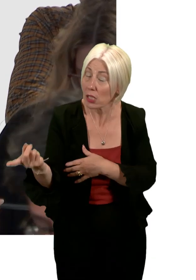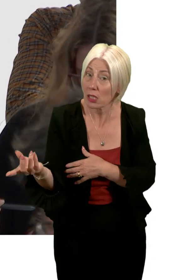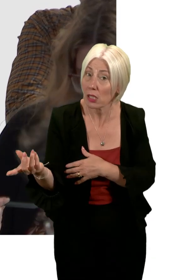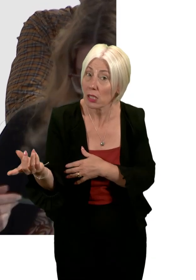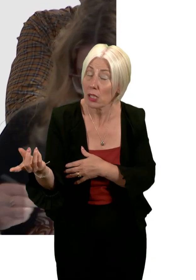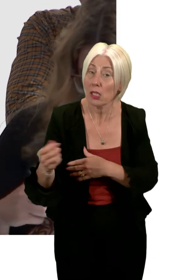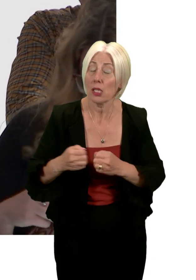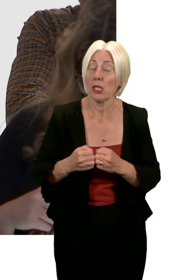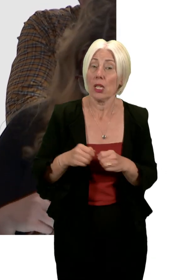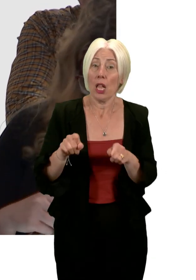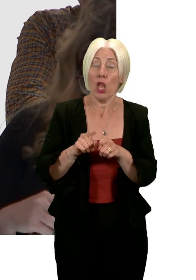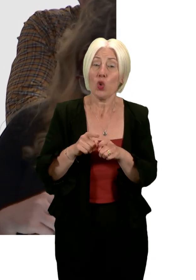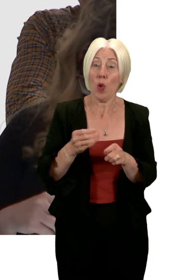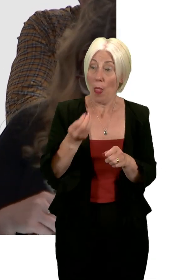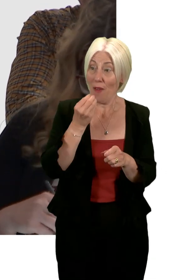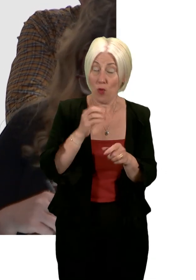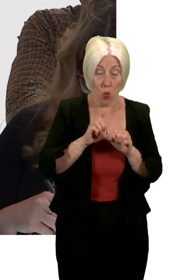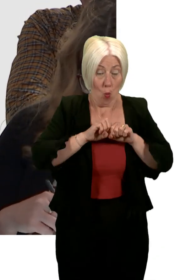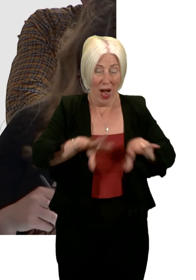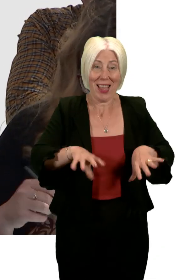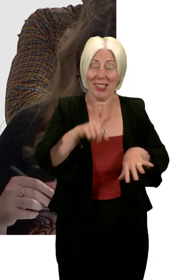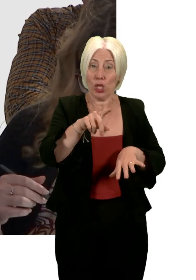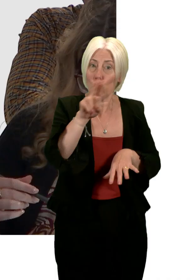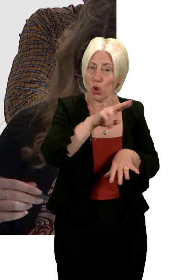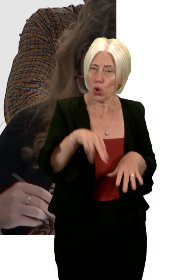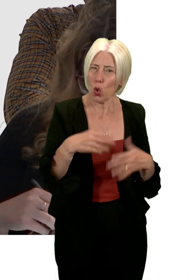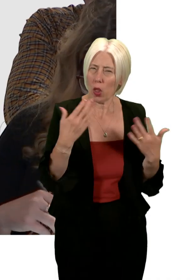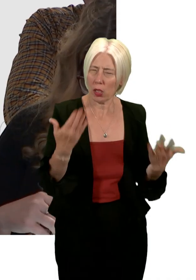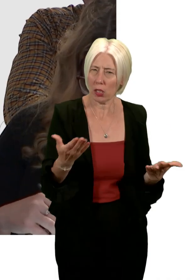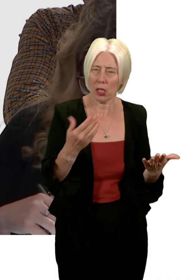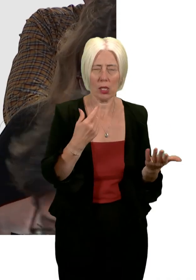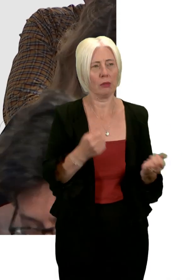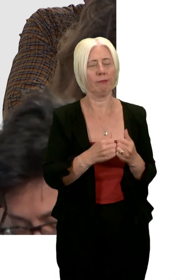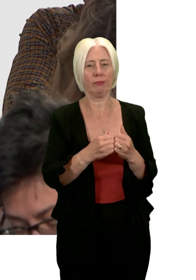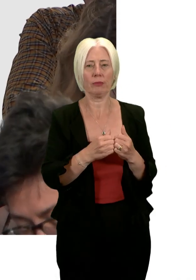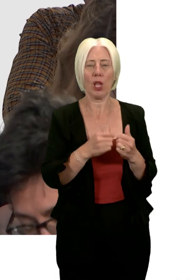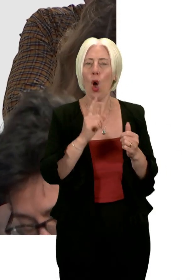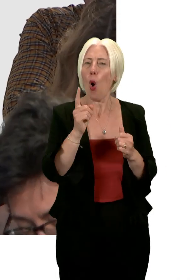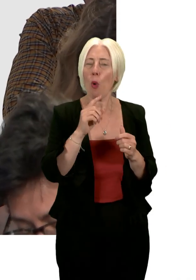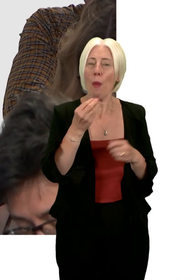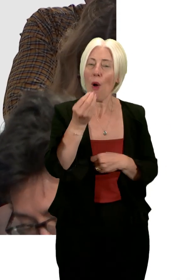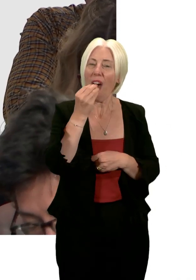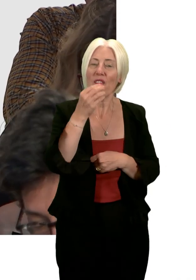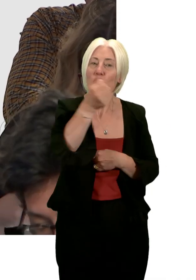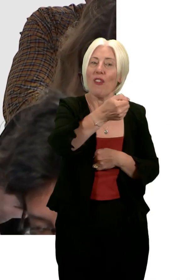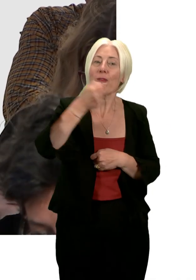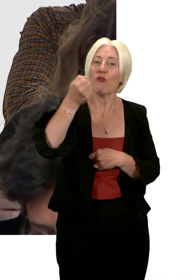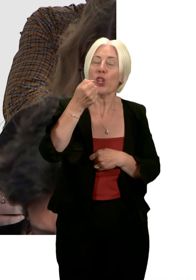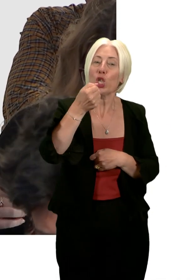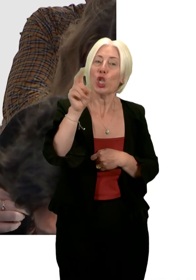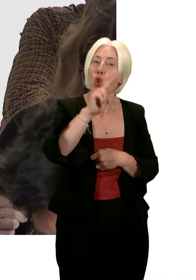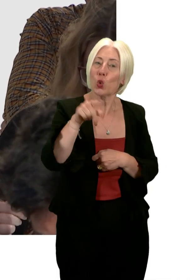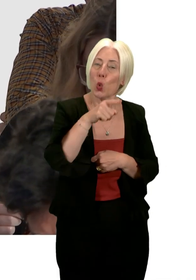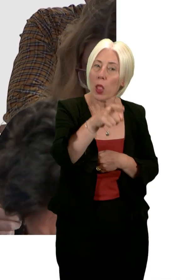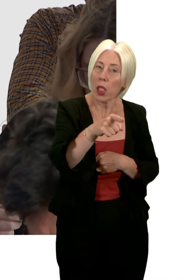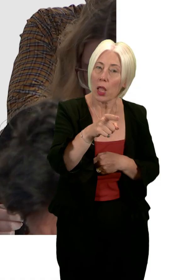then thinking about all of the food wastage in schools, what are the real barriers about having food fridges in schools that is more accessible